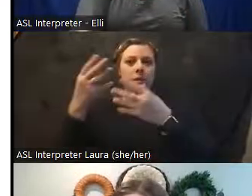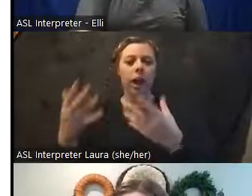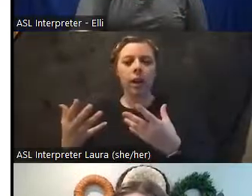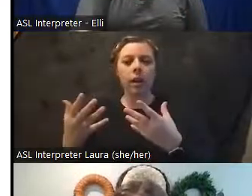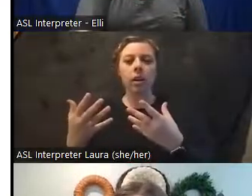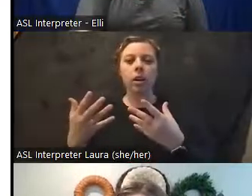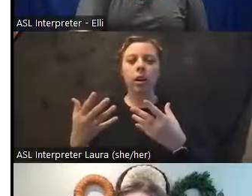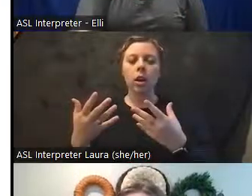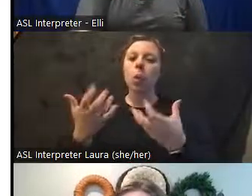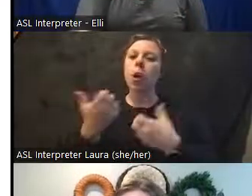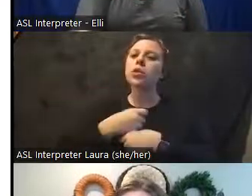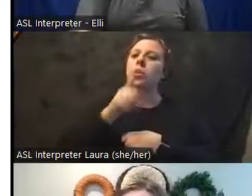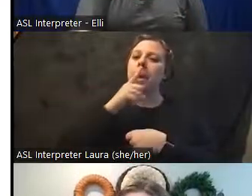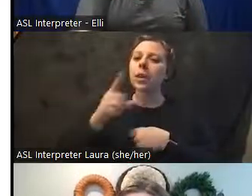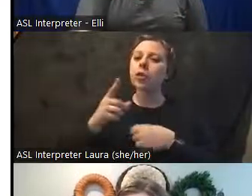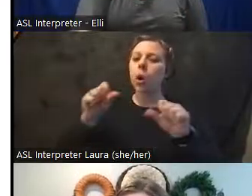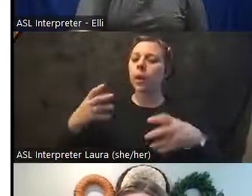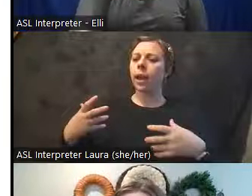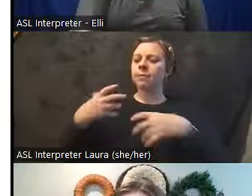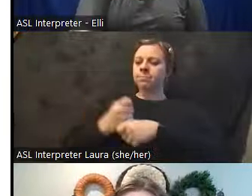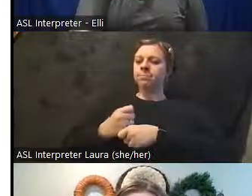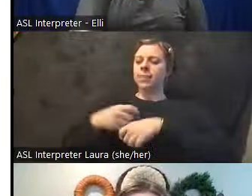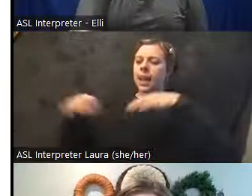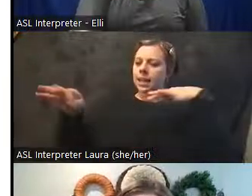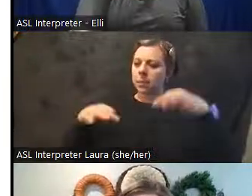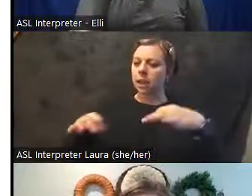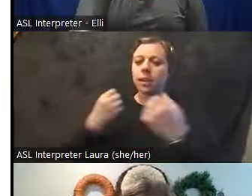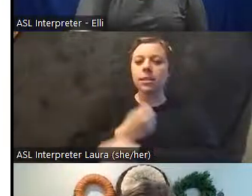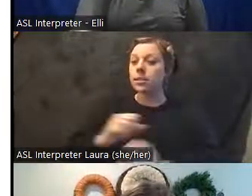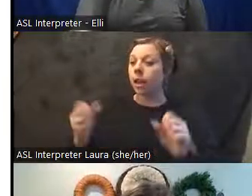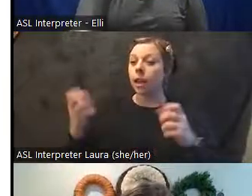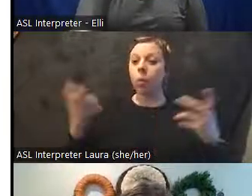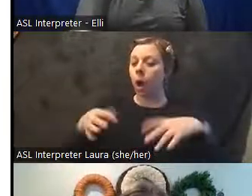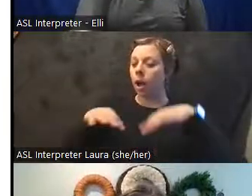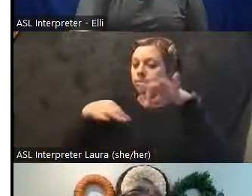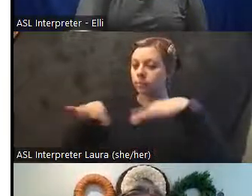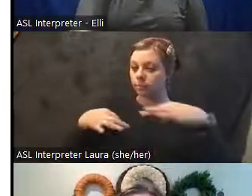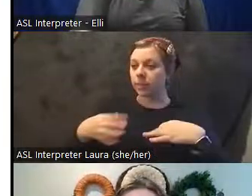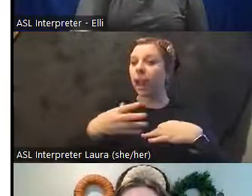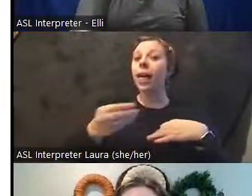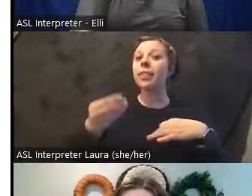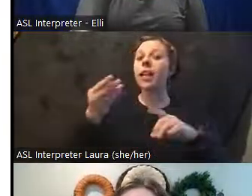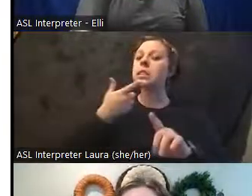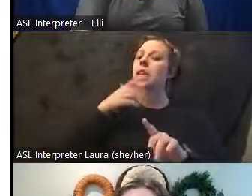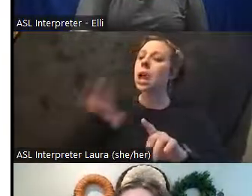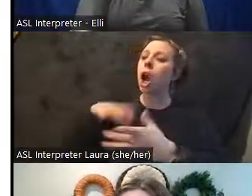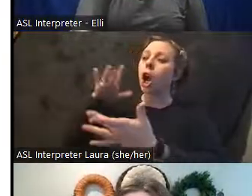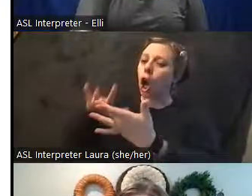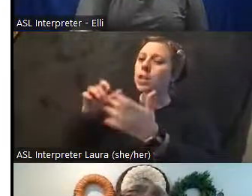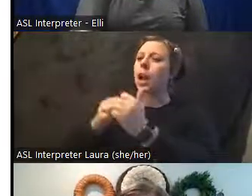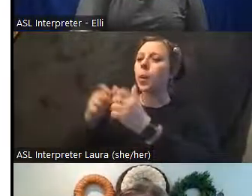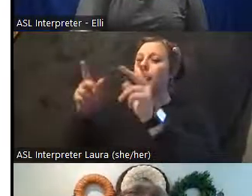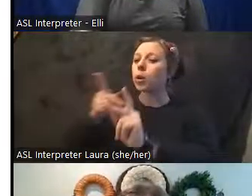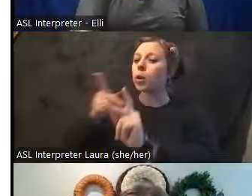what a safe is and hand them off to people who can better support them? When we think about